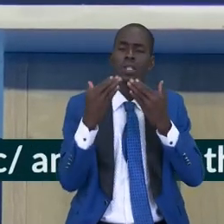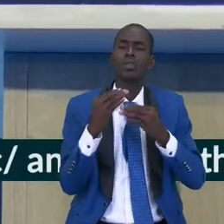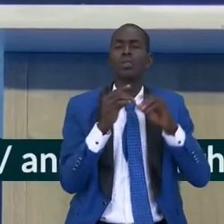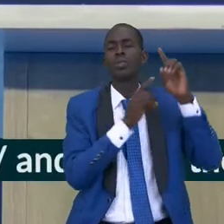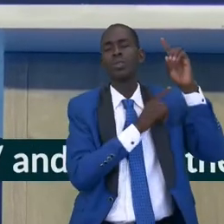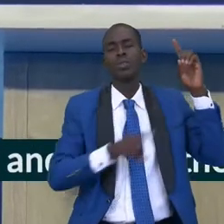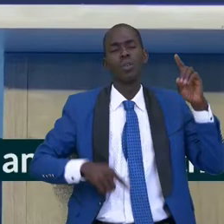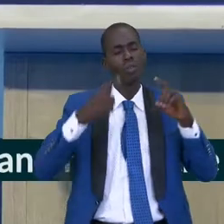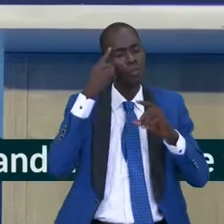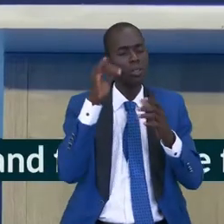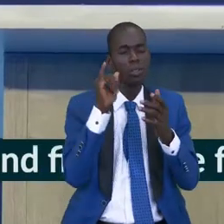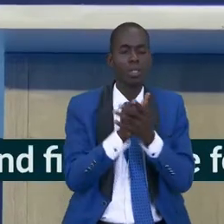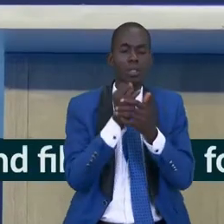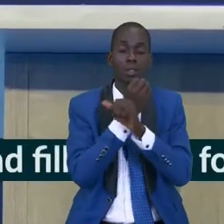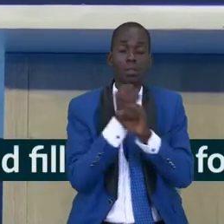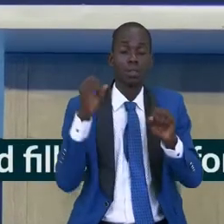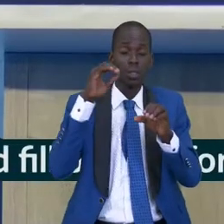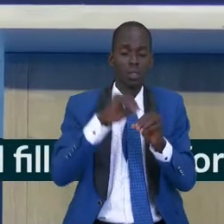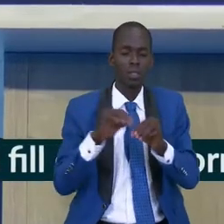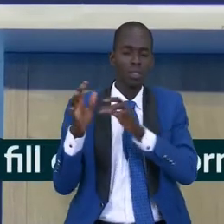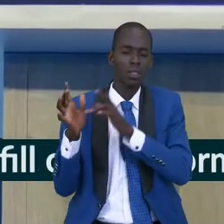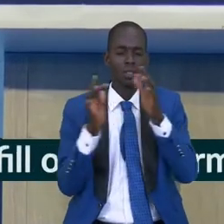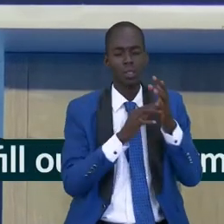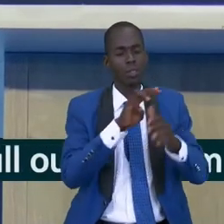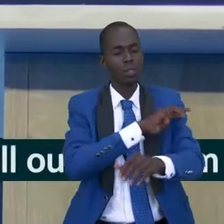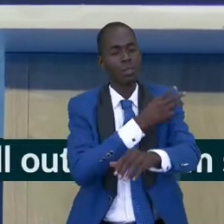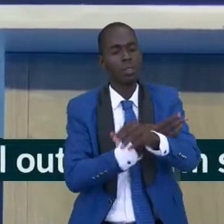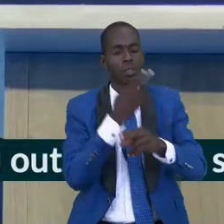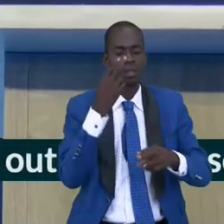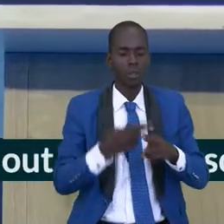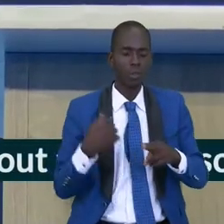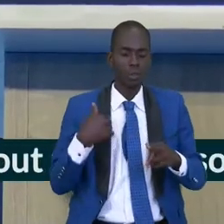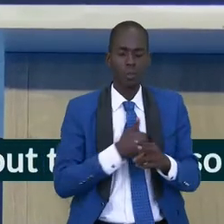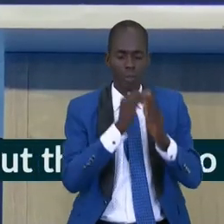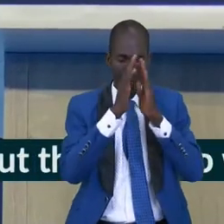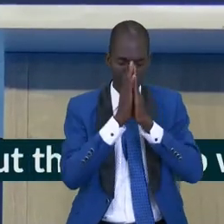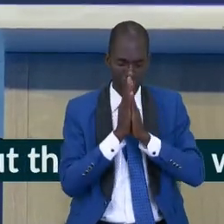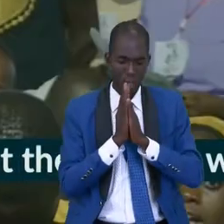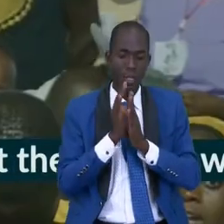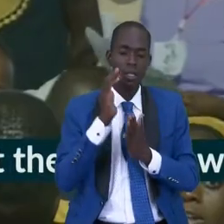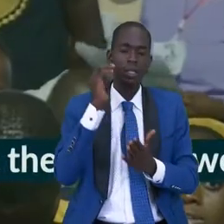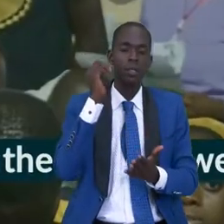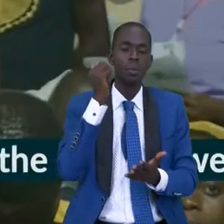that salvation. In Jesus' mighty name we pray.